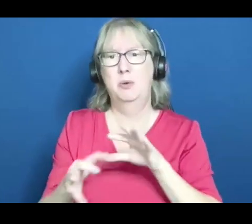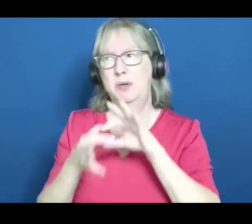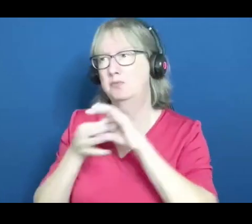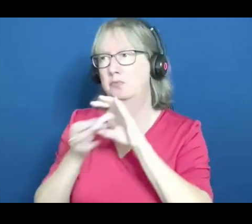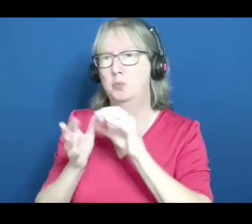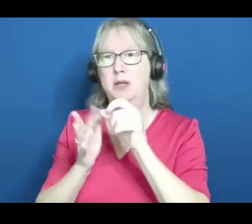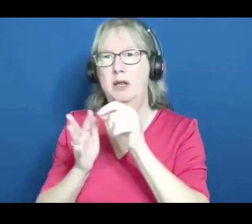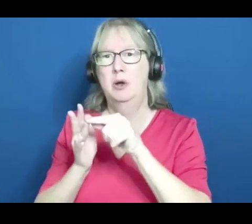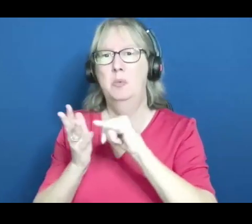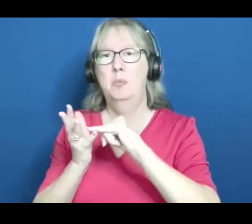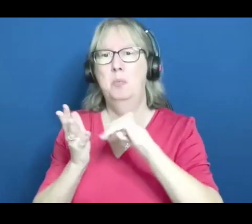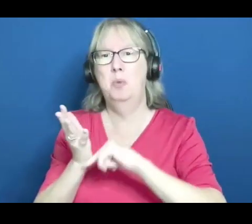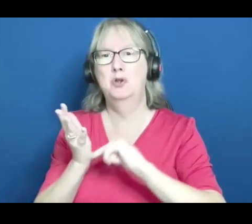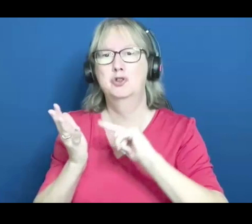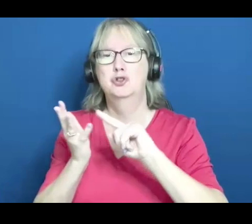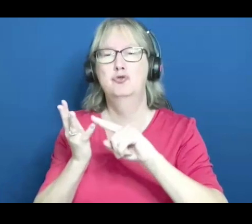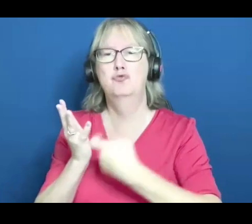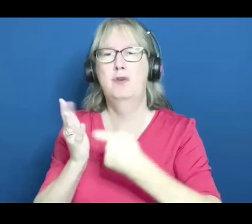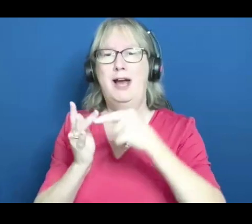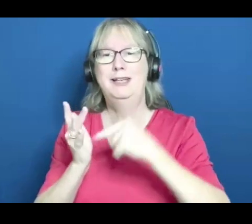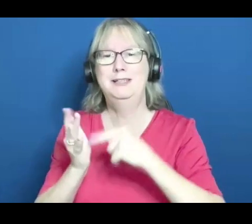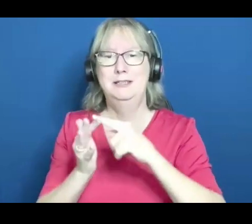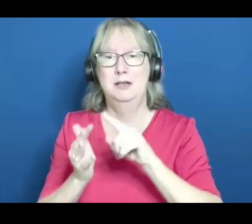we think that you know, like-minded individuals,